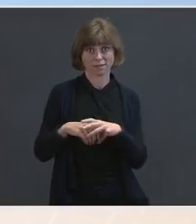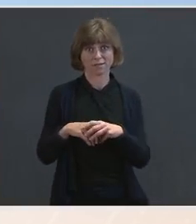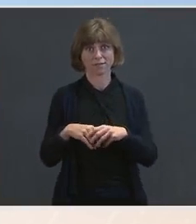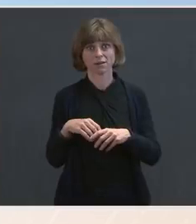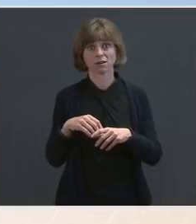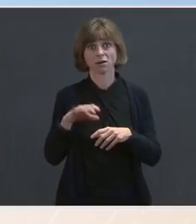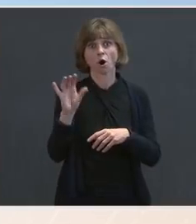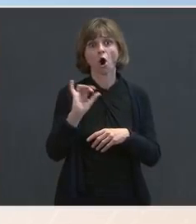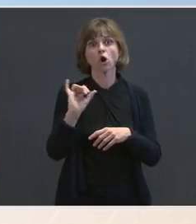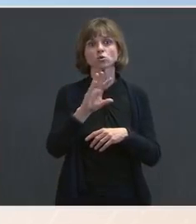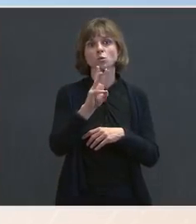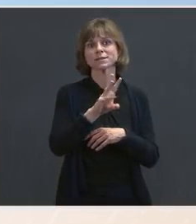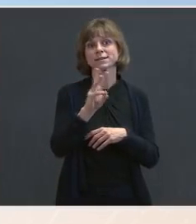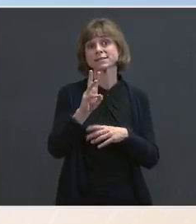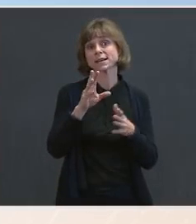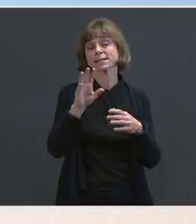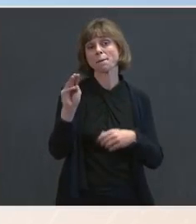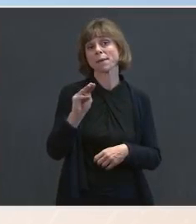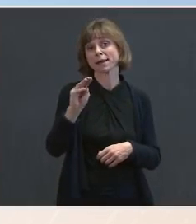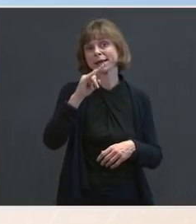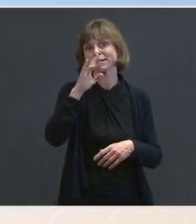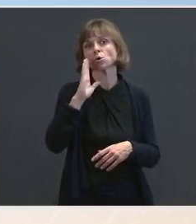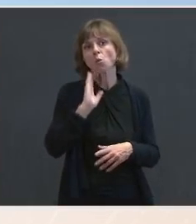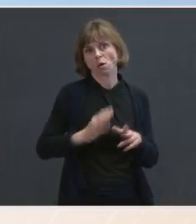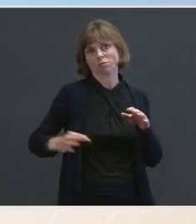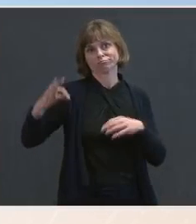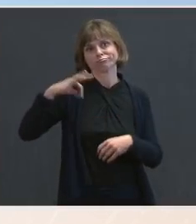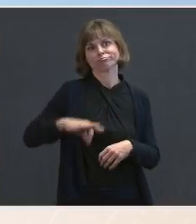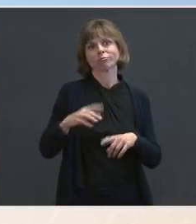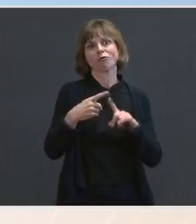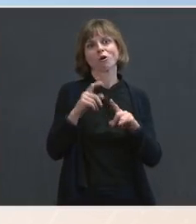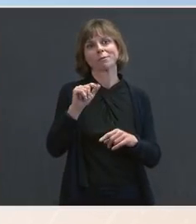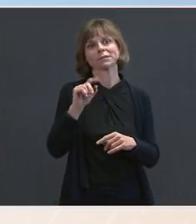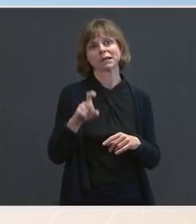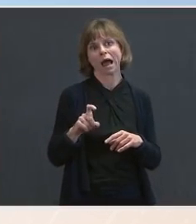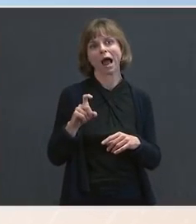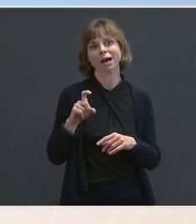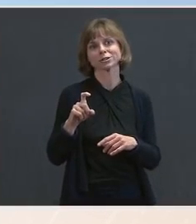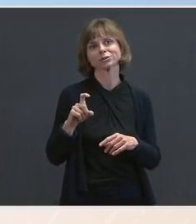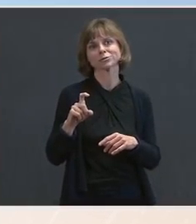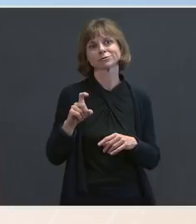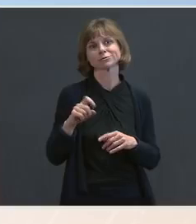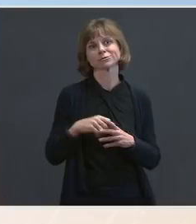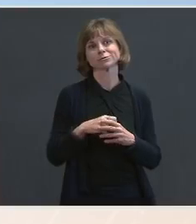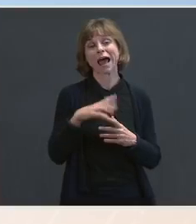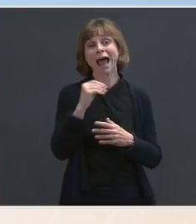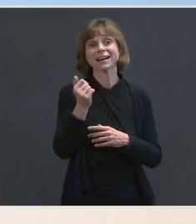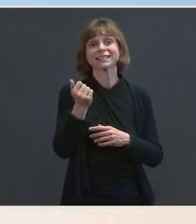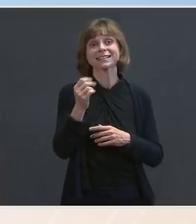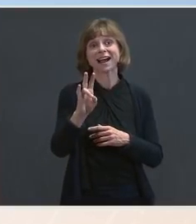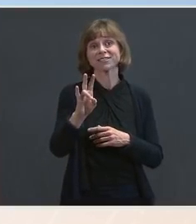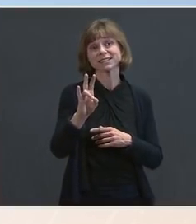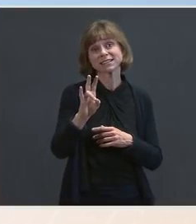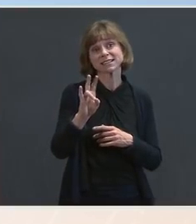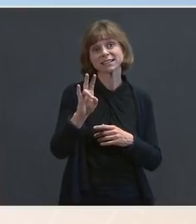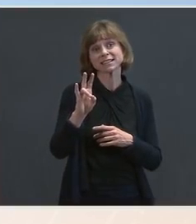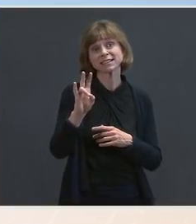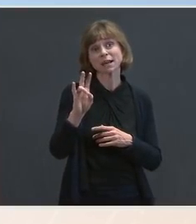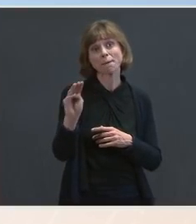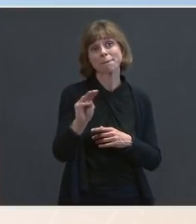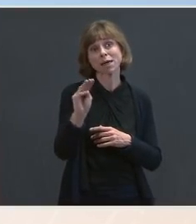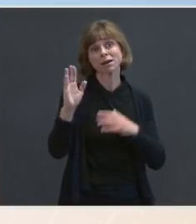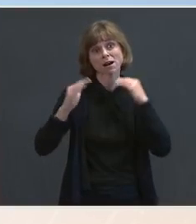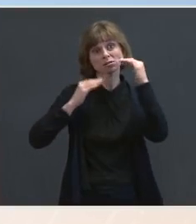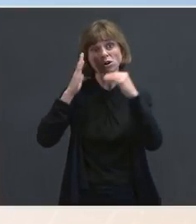66 million kids who will benefit from the expanded child tax credit and 17 million adults who will benefit from